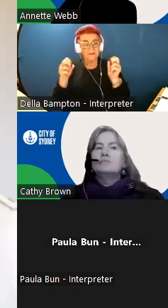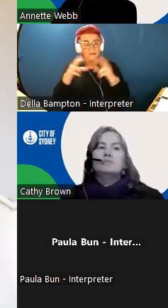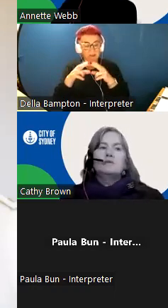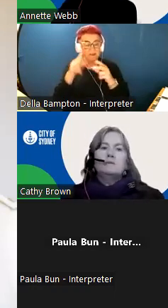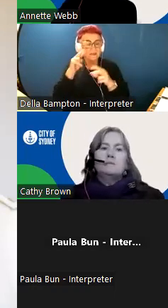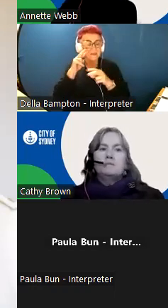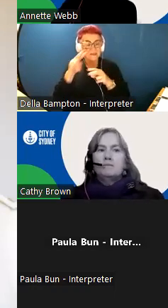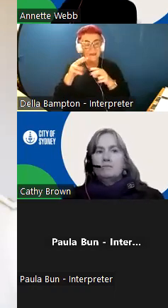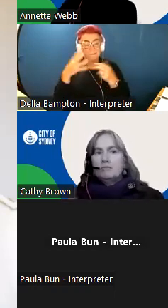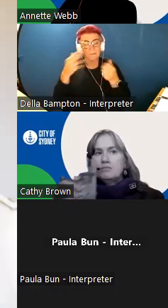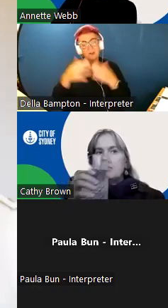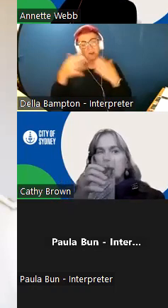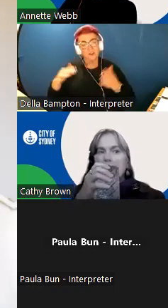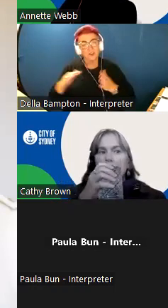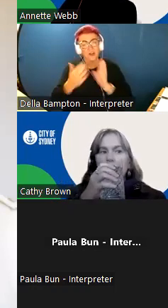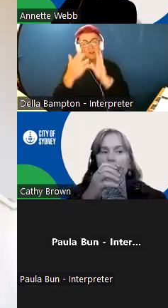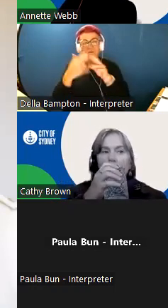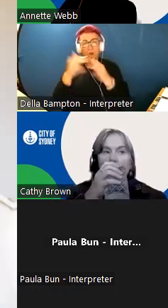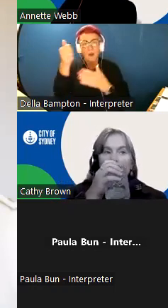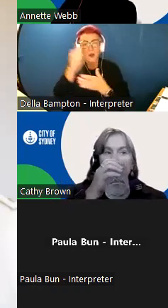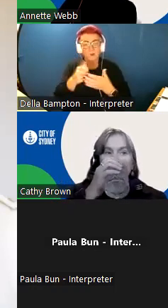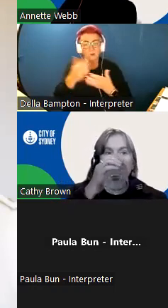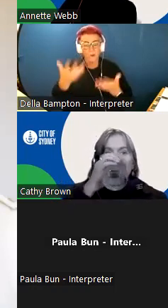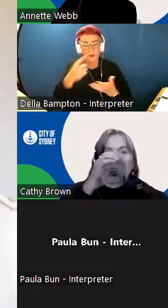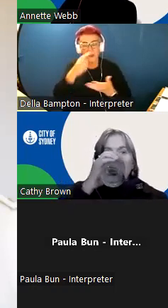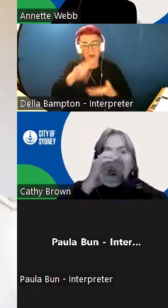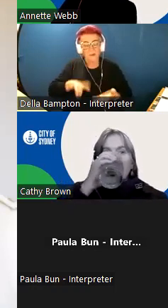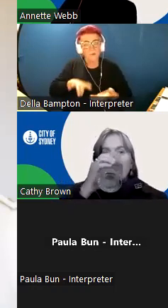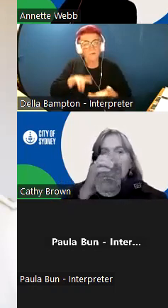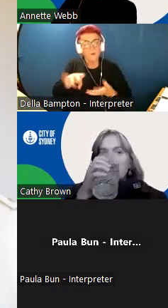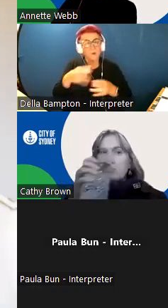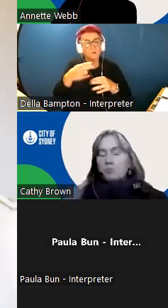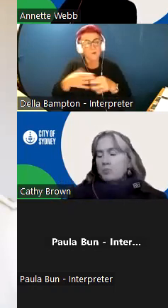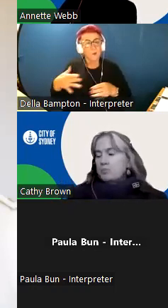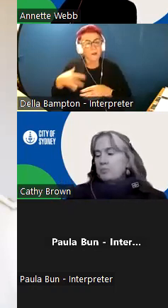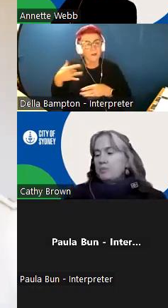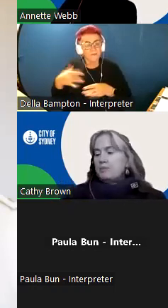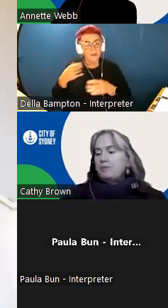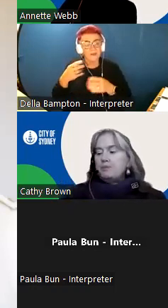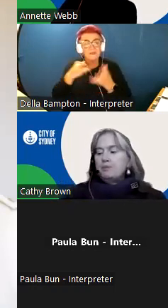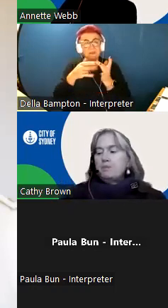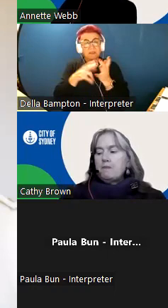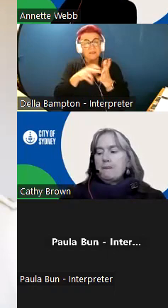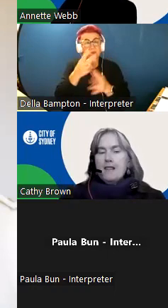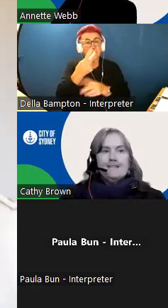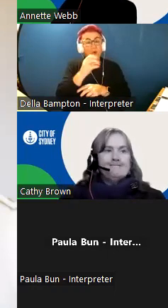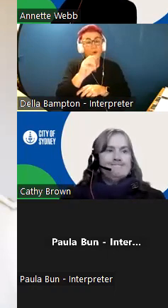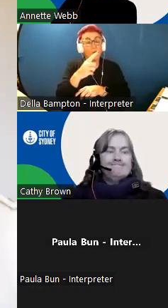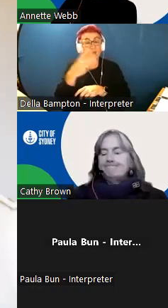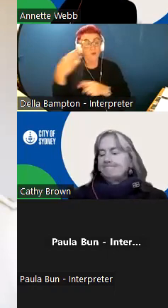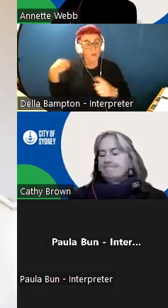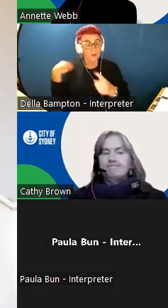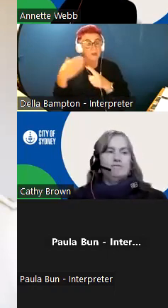challenges facing artists when seeking affordable space to live and work in the inner city. Since 2013, so going on 10 years now, the City